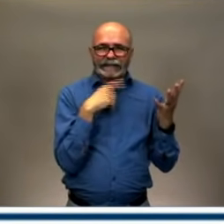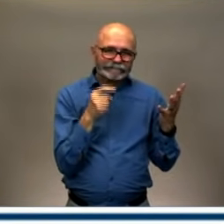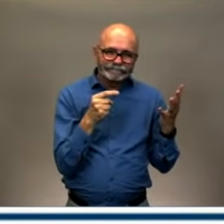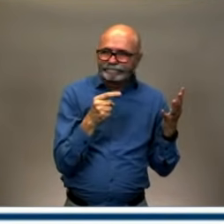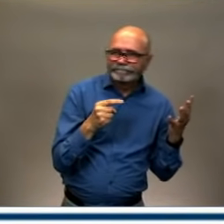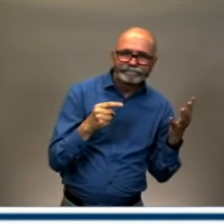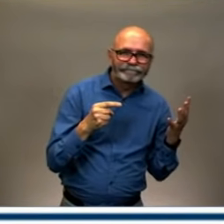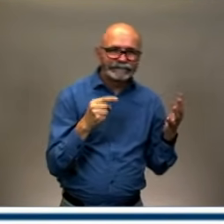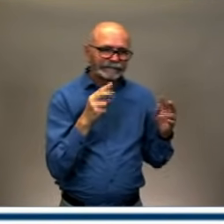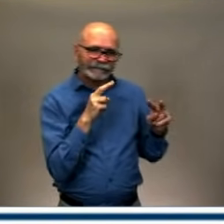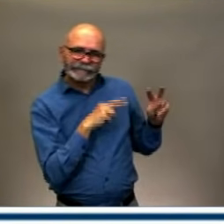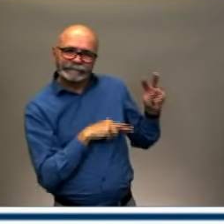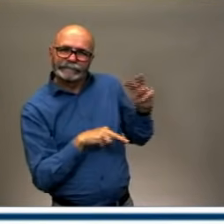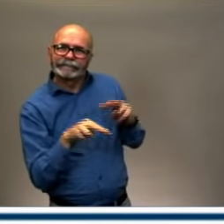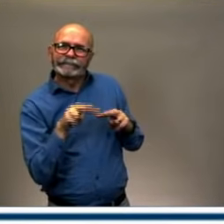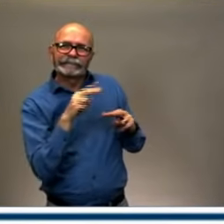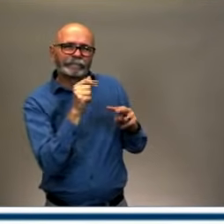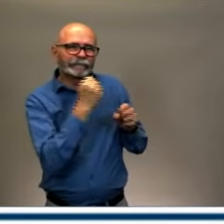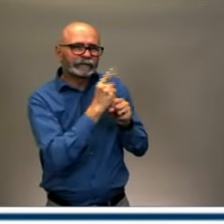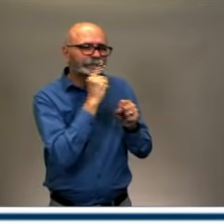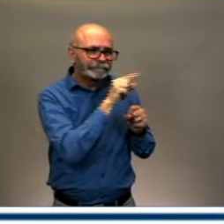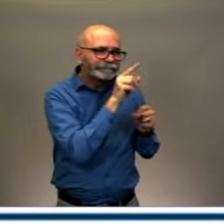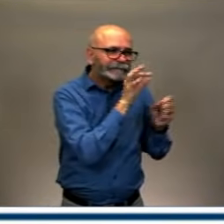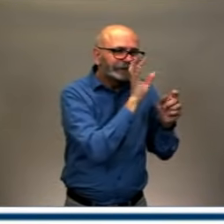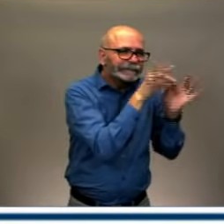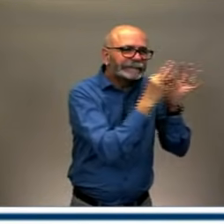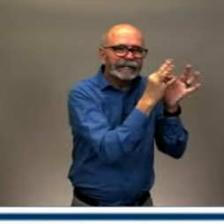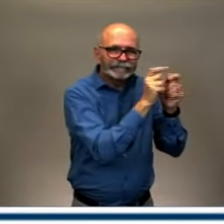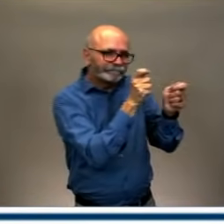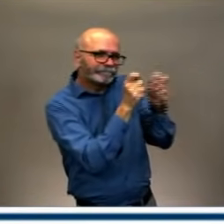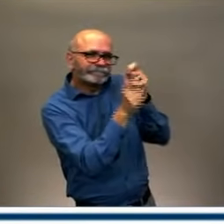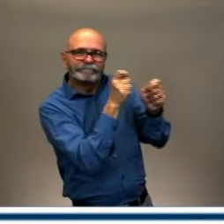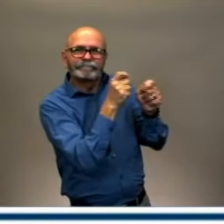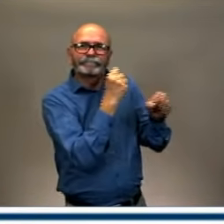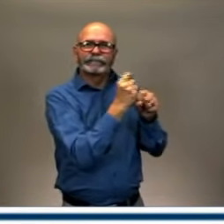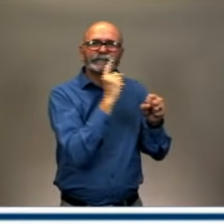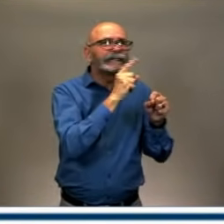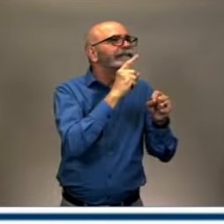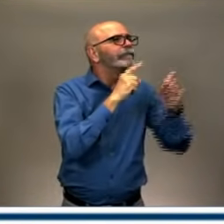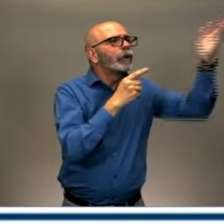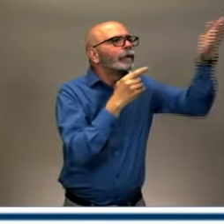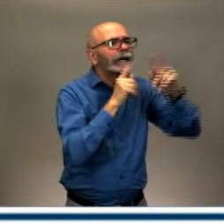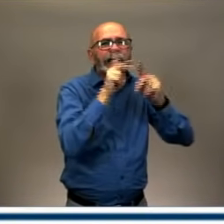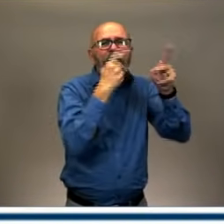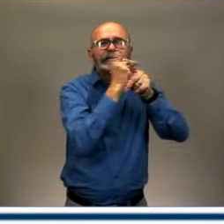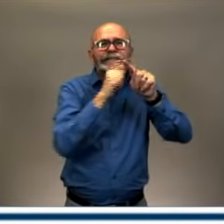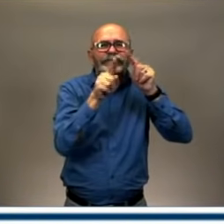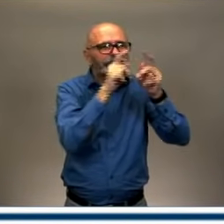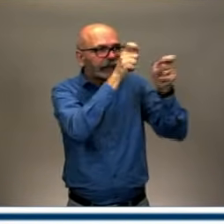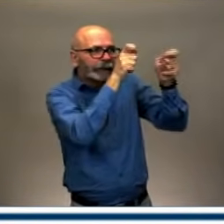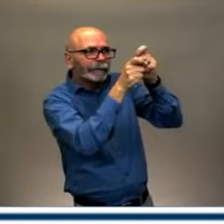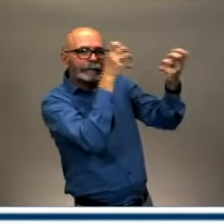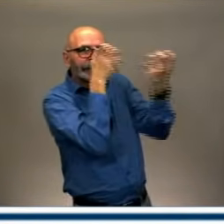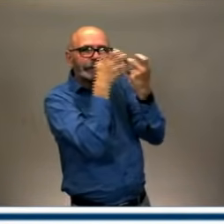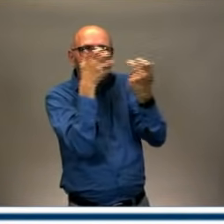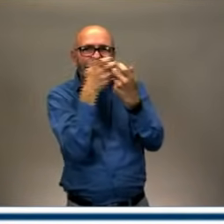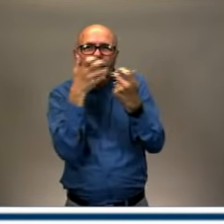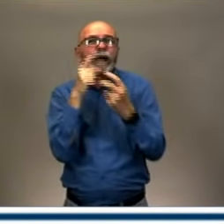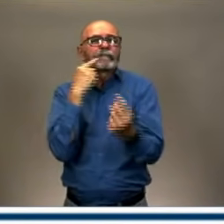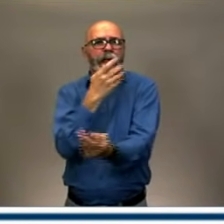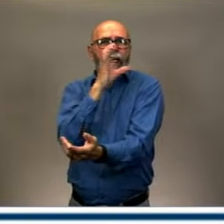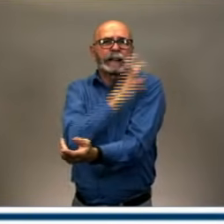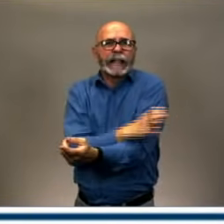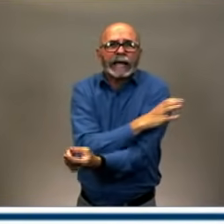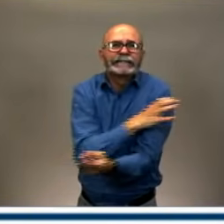test and adjust various models of delivery and clinics for vaccinating people